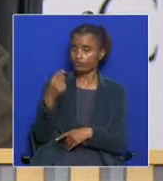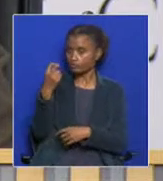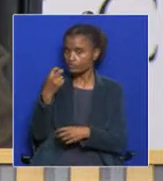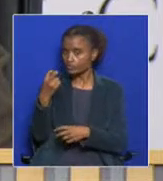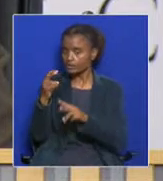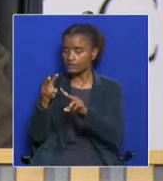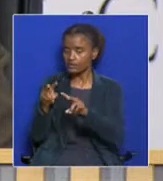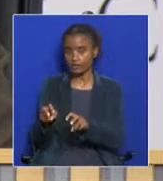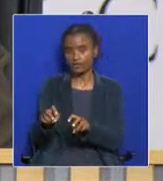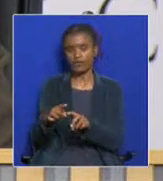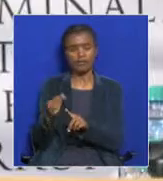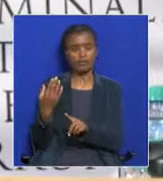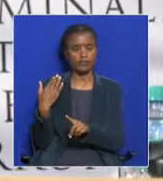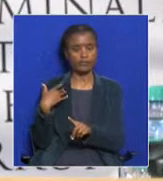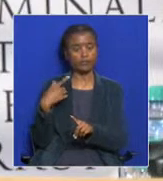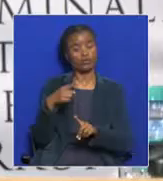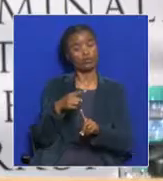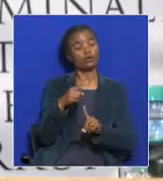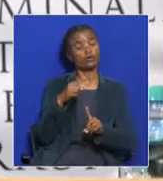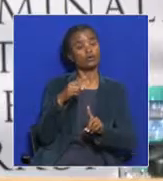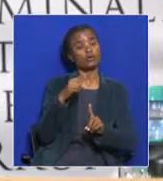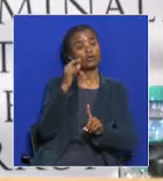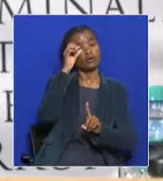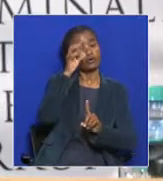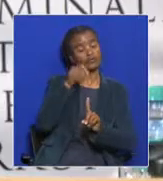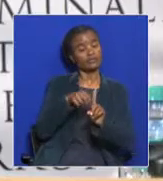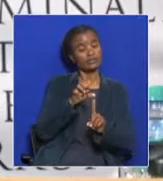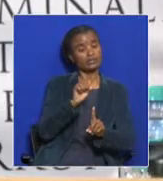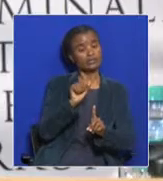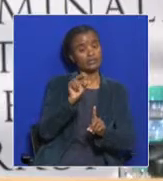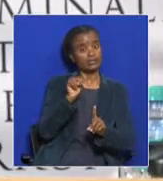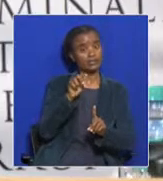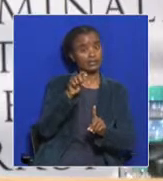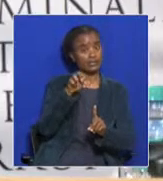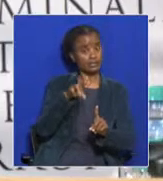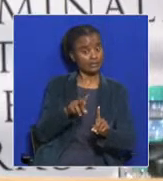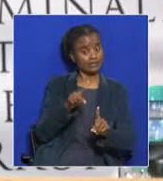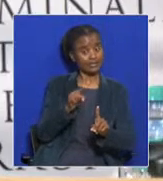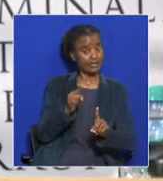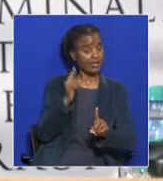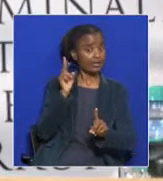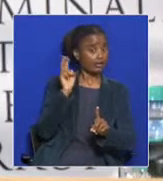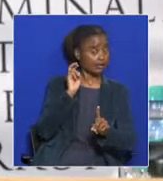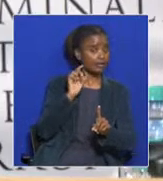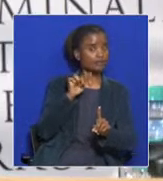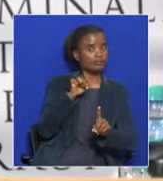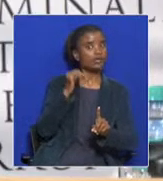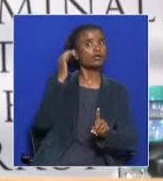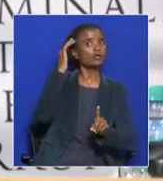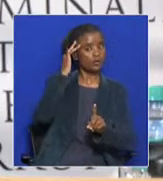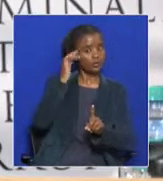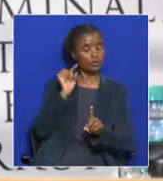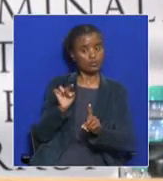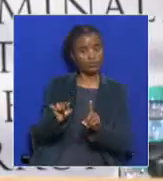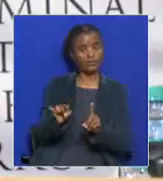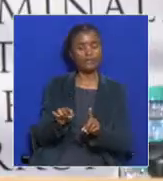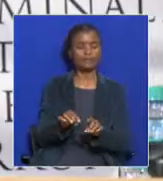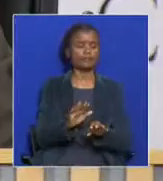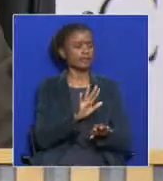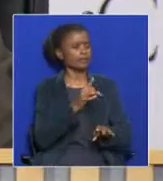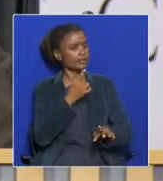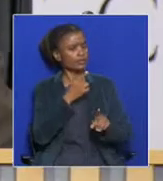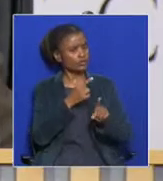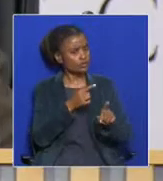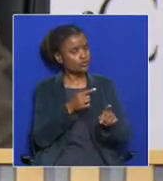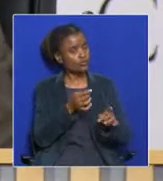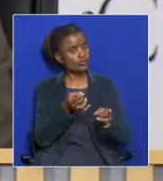here. Colonel, you are the one who introduced the notion of designated area. You told the commissioners that Yes. where they lowered that